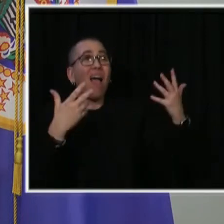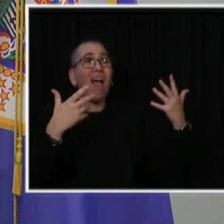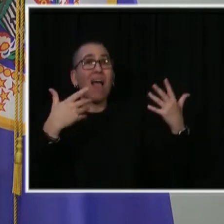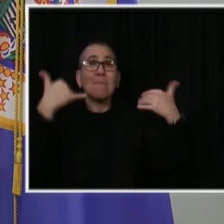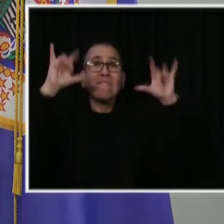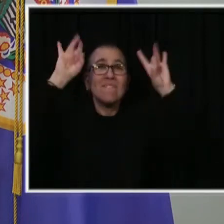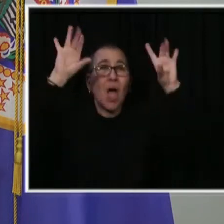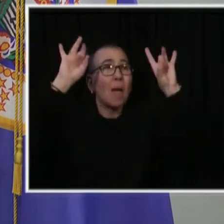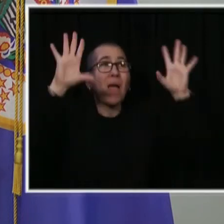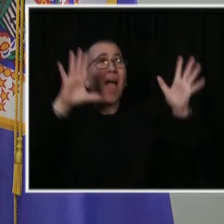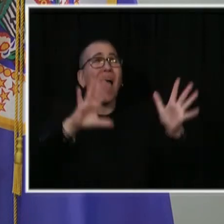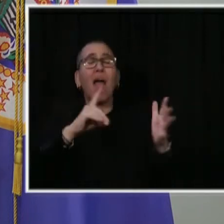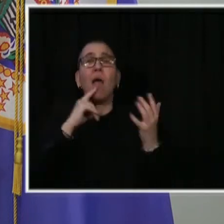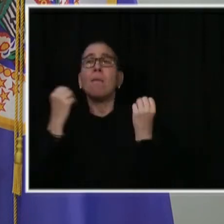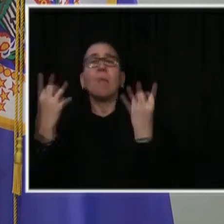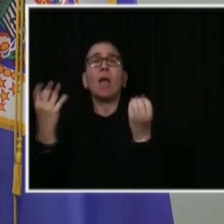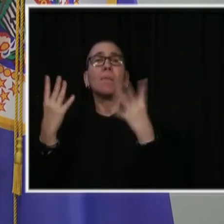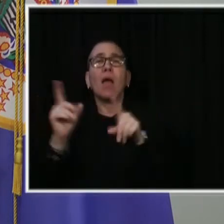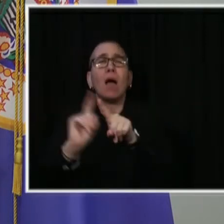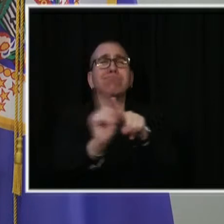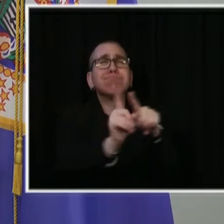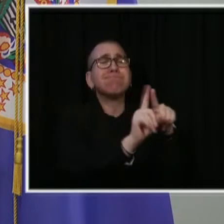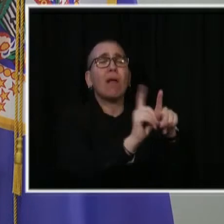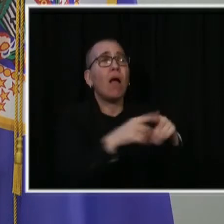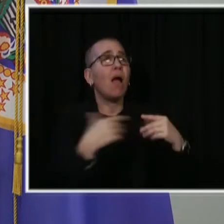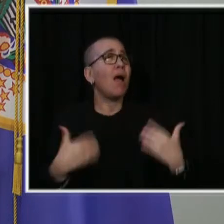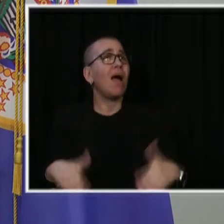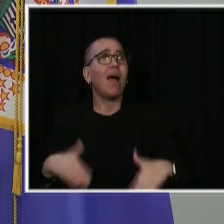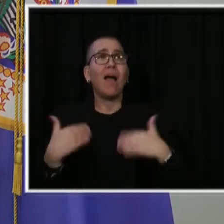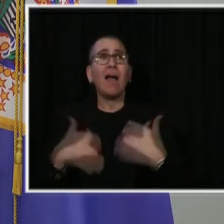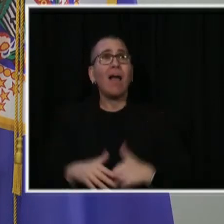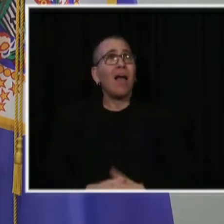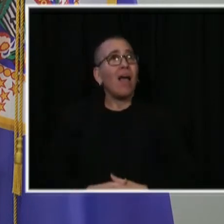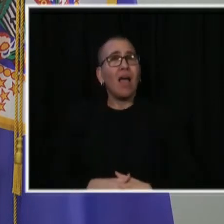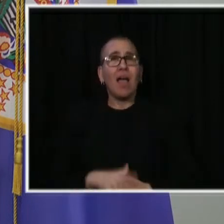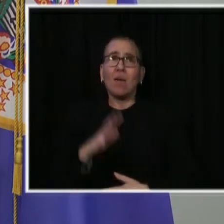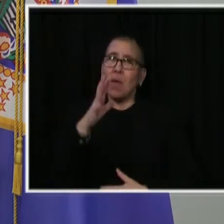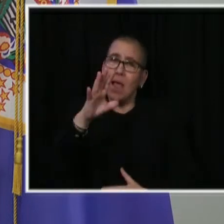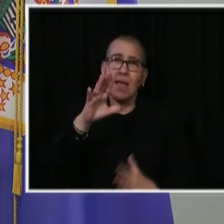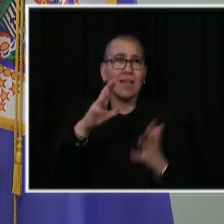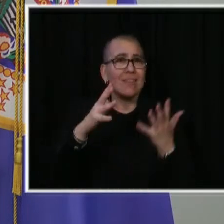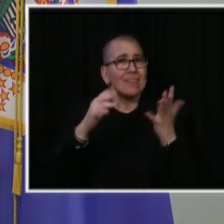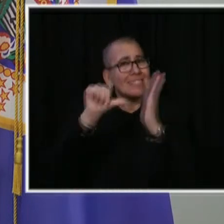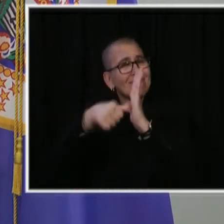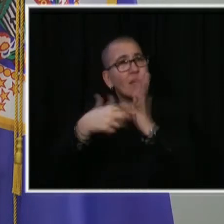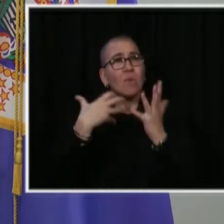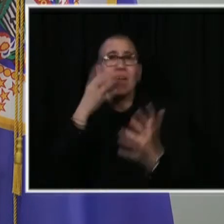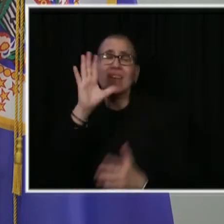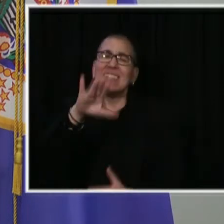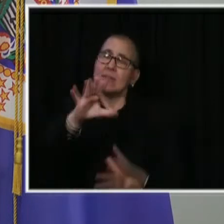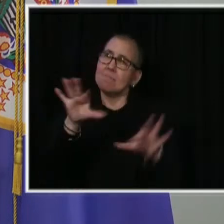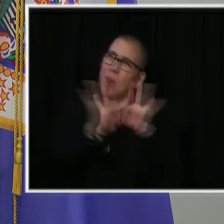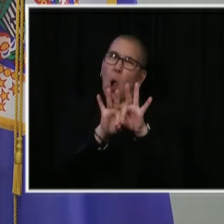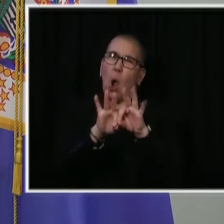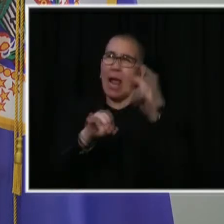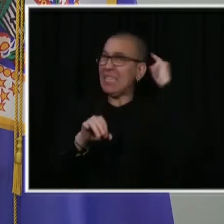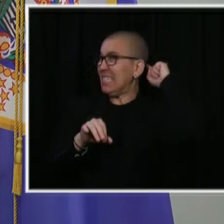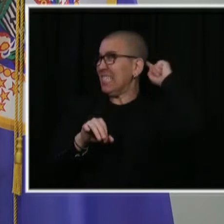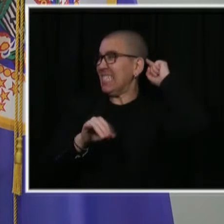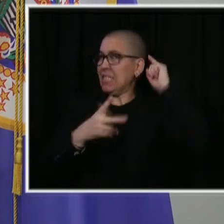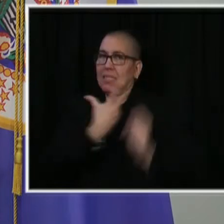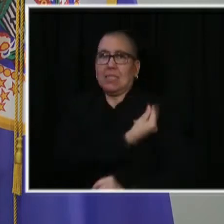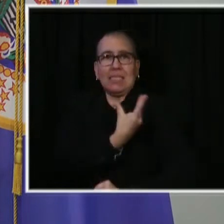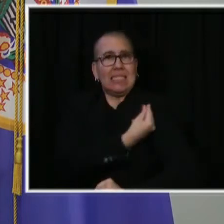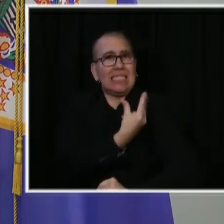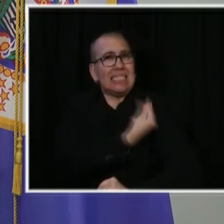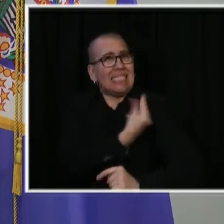many times. Continue to do the right things. Get that vaccine. Let's push that number up, and then let's get to May 28th where we can all celebrate together. So